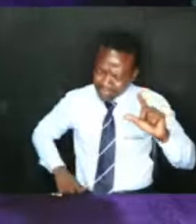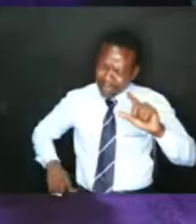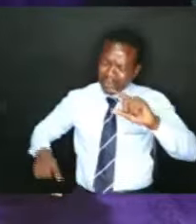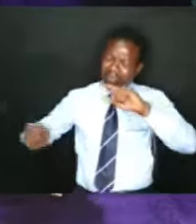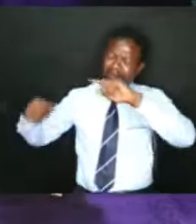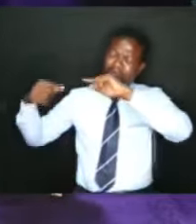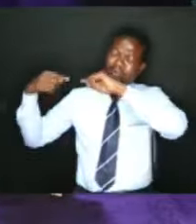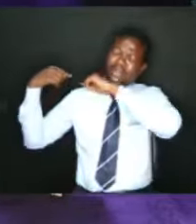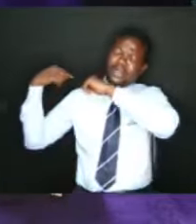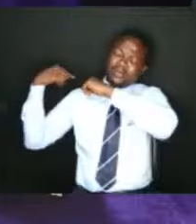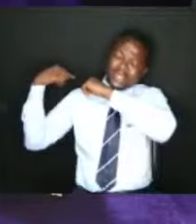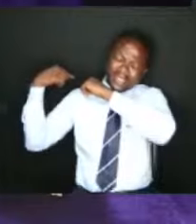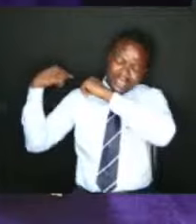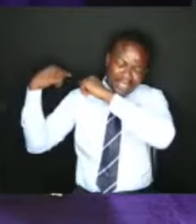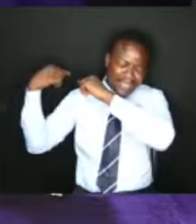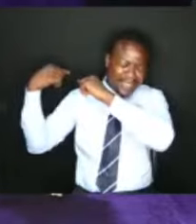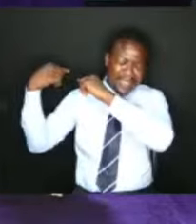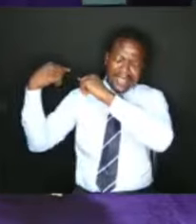past.